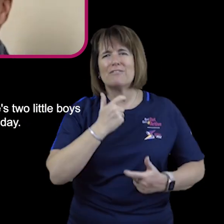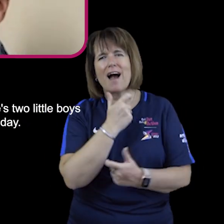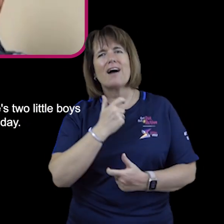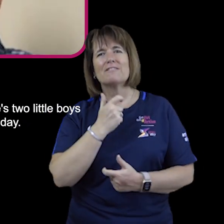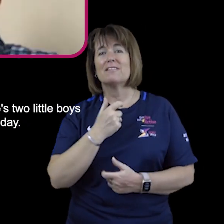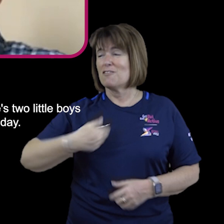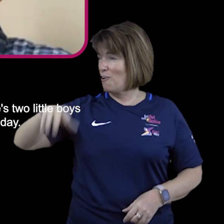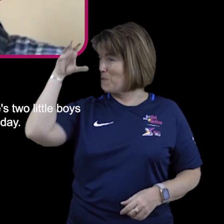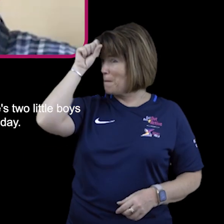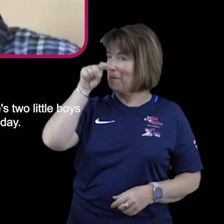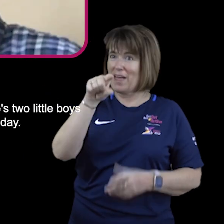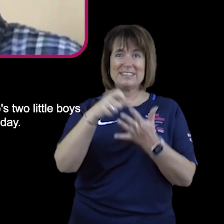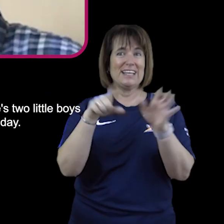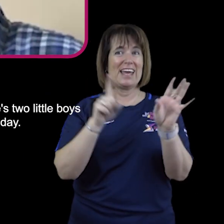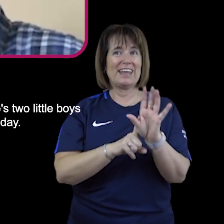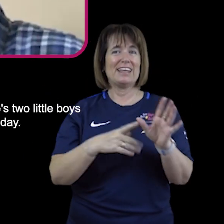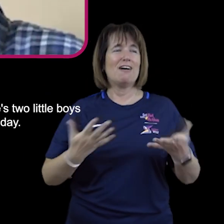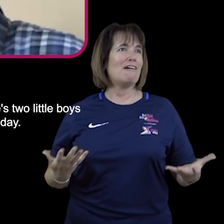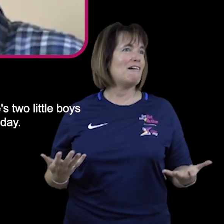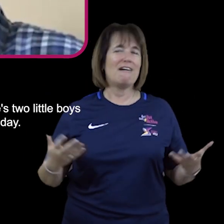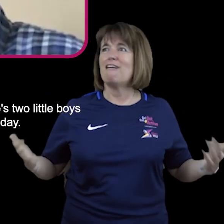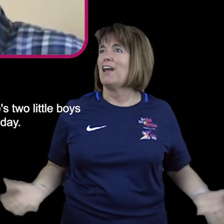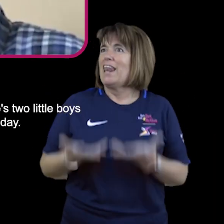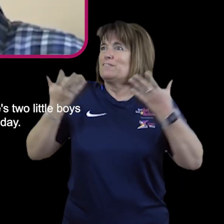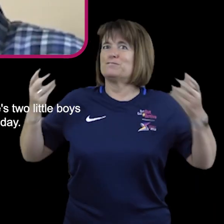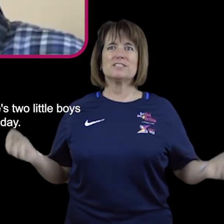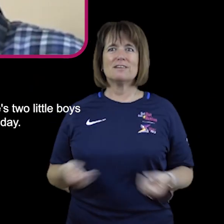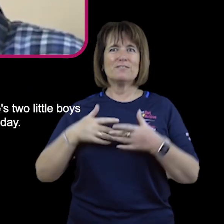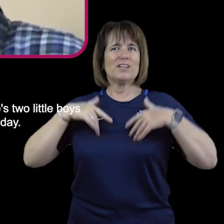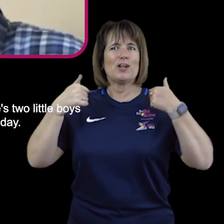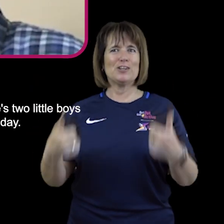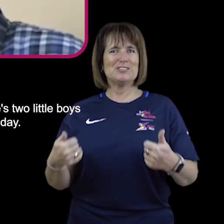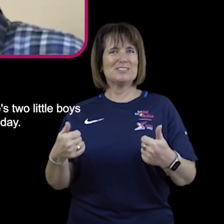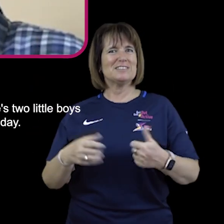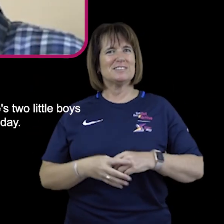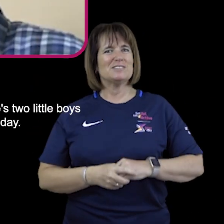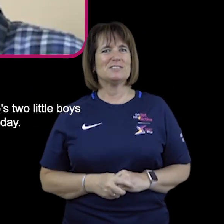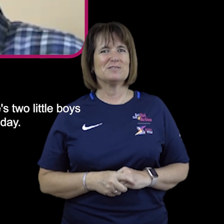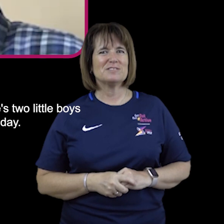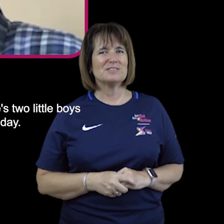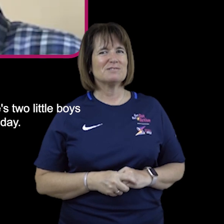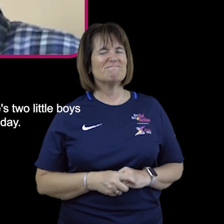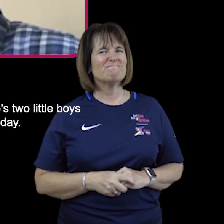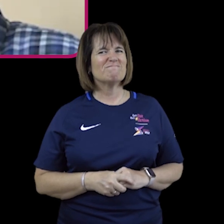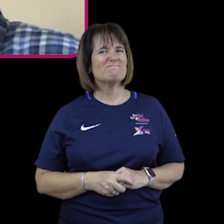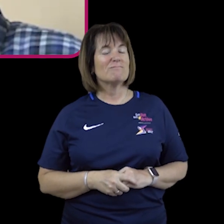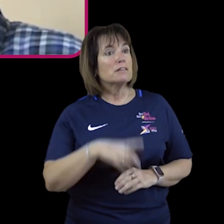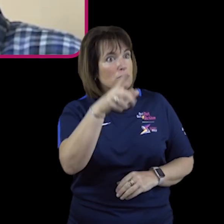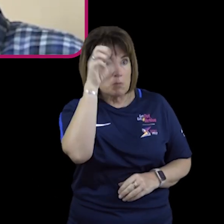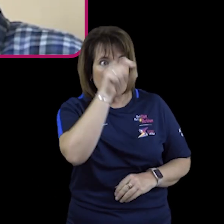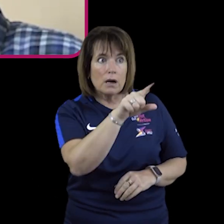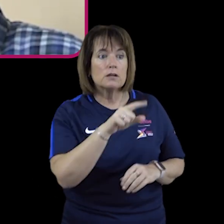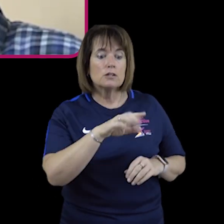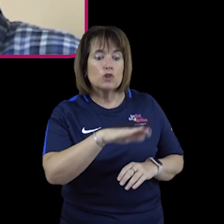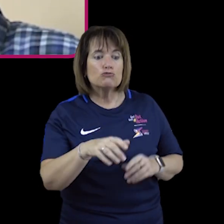with a hose pipe. Everybody was laughing. It was, everybody will remember that day. The moral